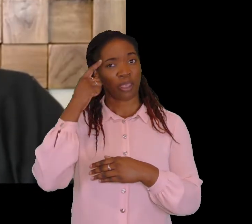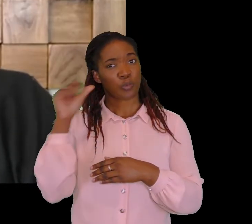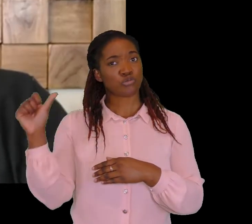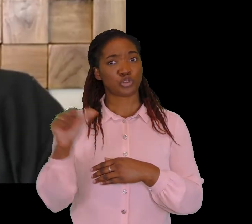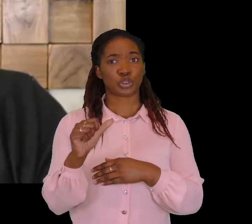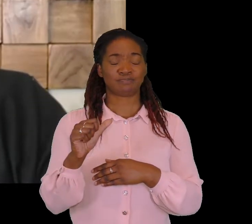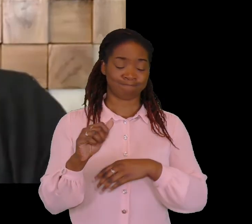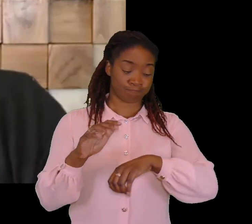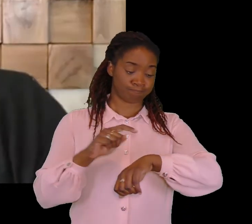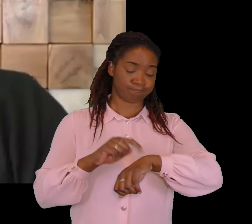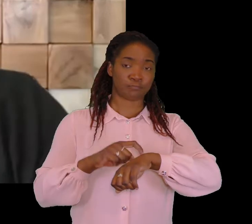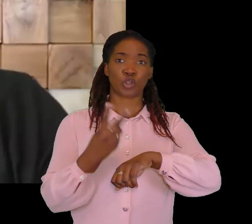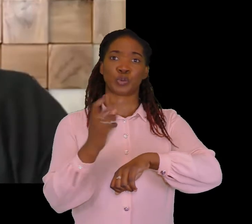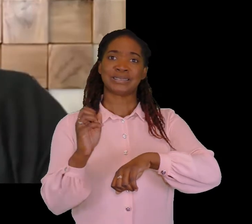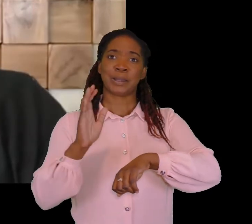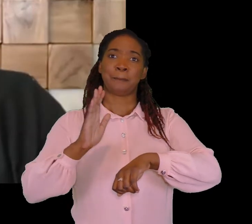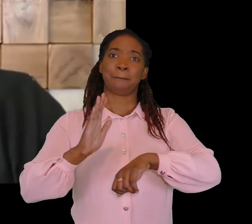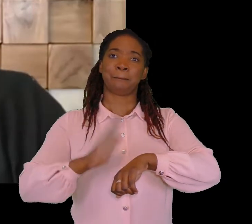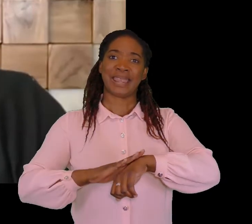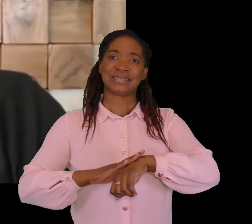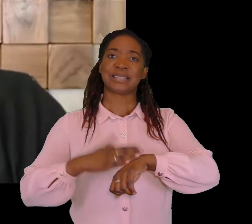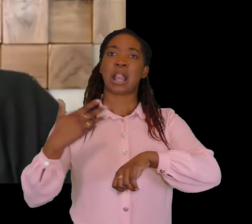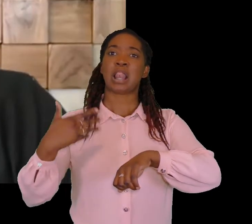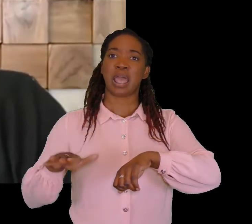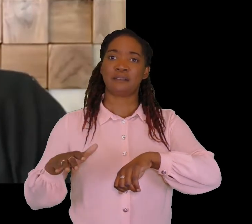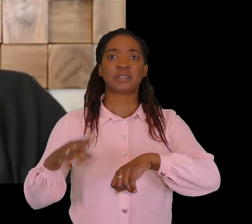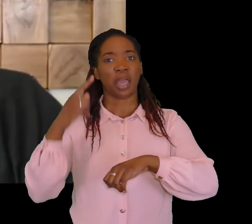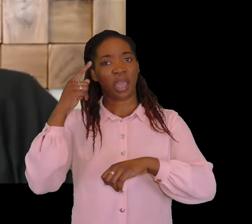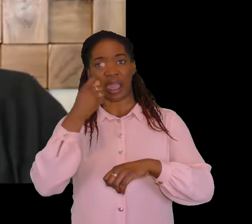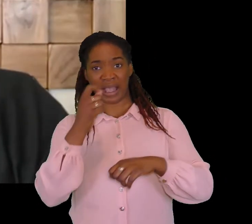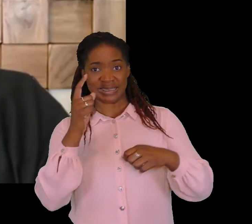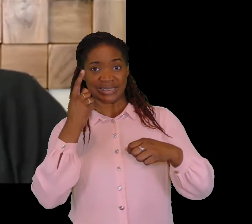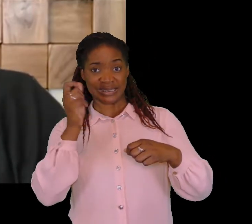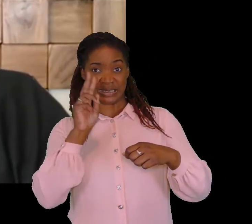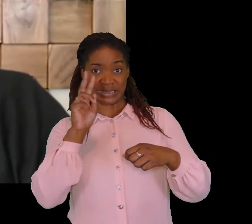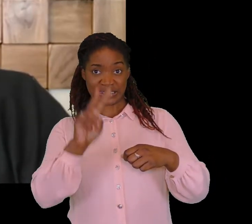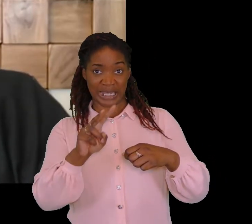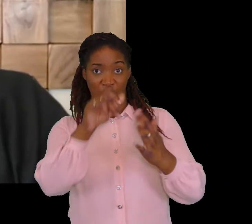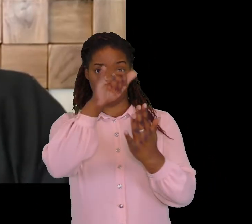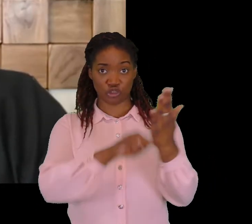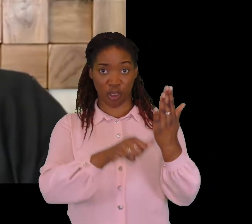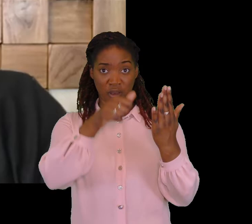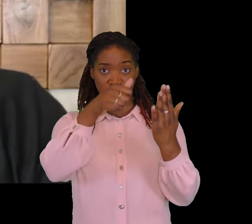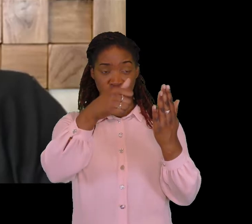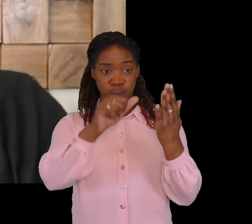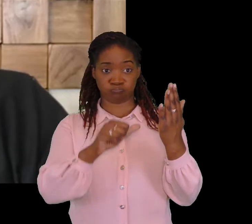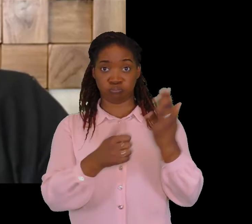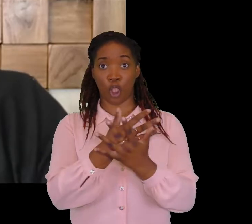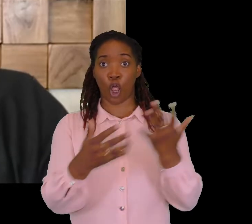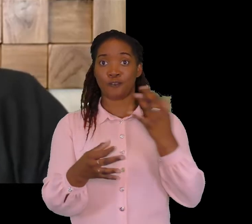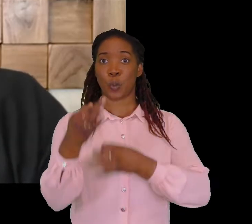about 20 minutes or so left, and I think I can see from the Google Docs that there's quite a few questions that are coming